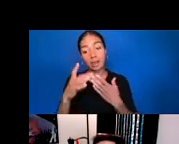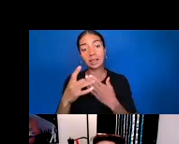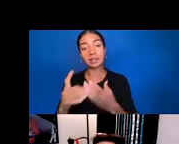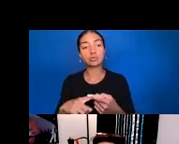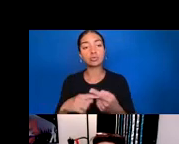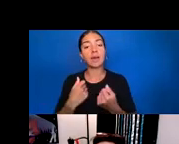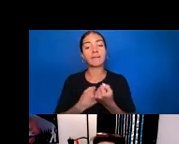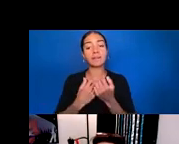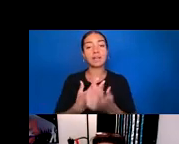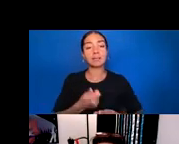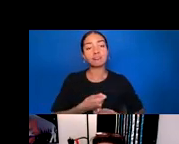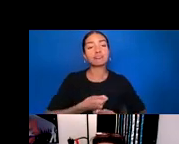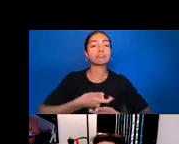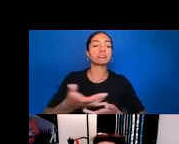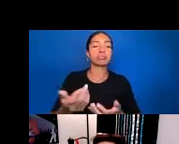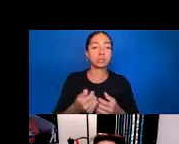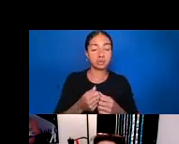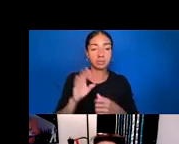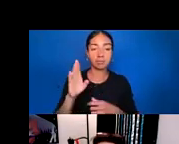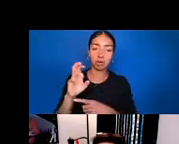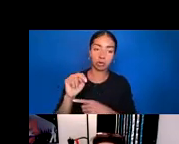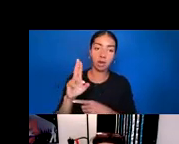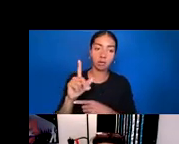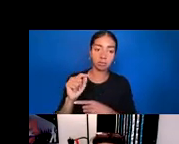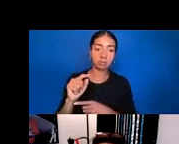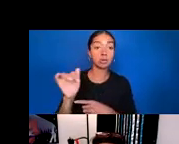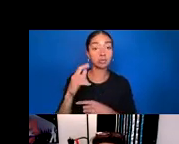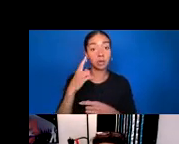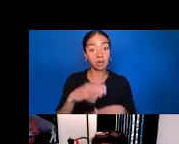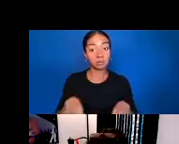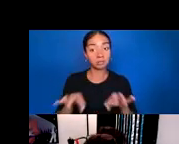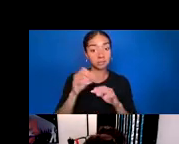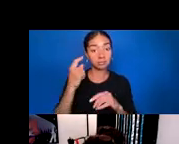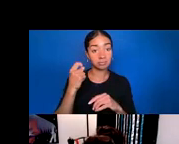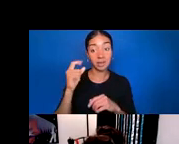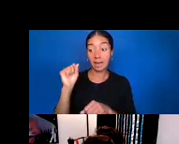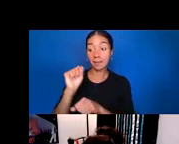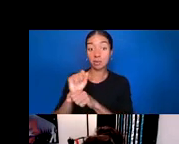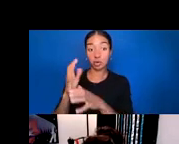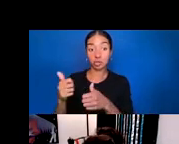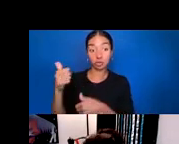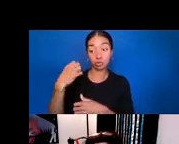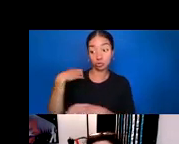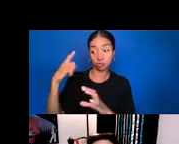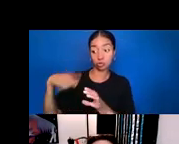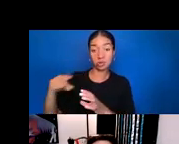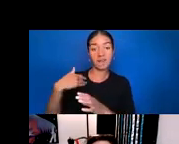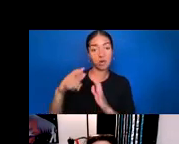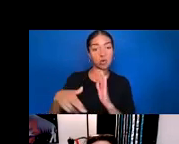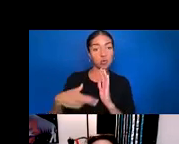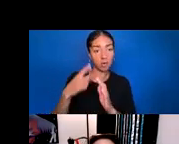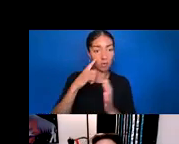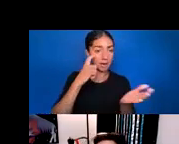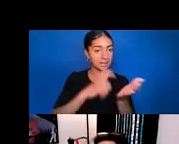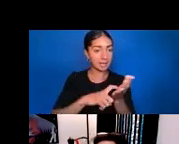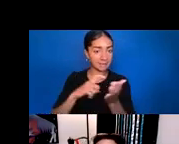Also understand that employers have a role in preventing advocate burnout and identify some positive actions